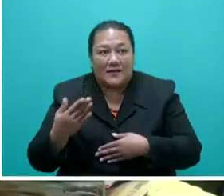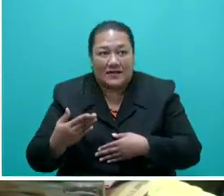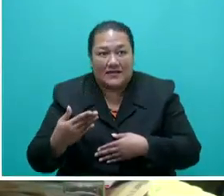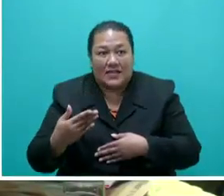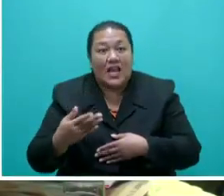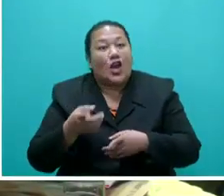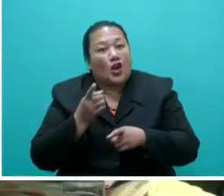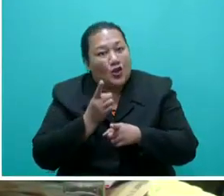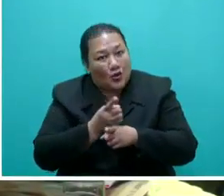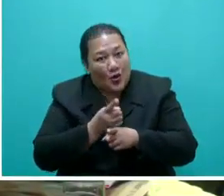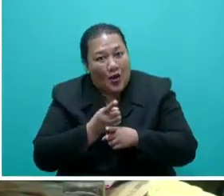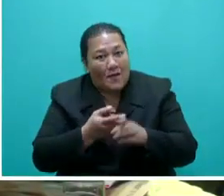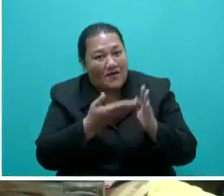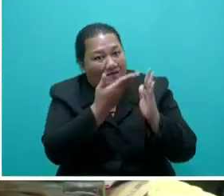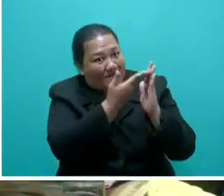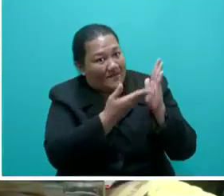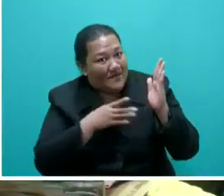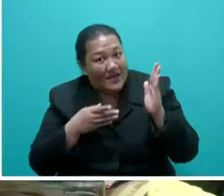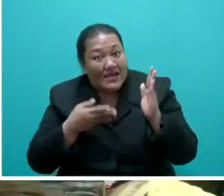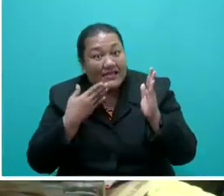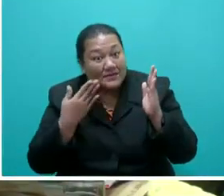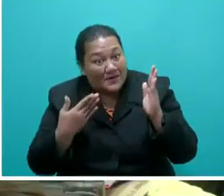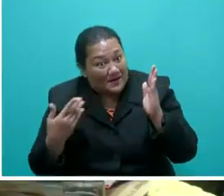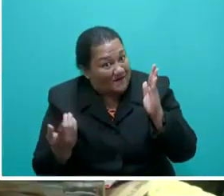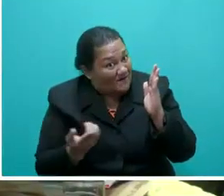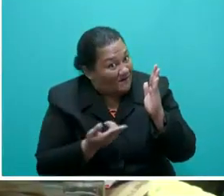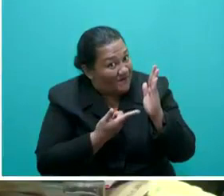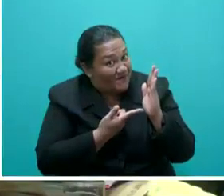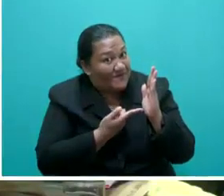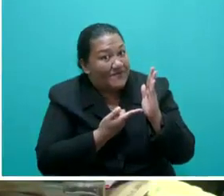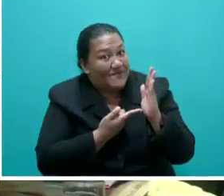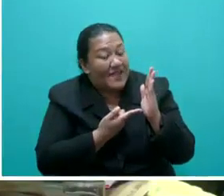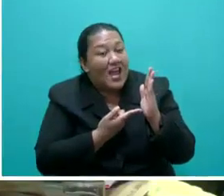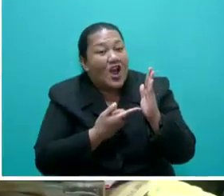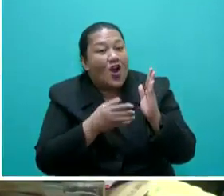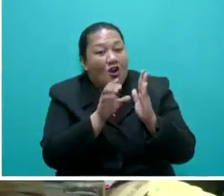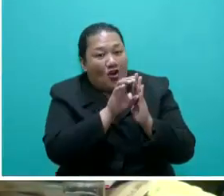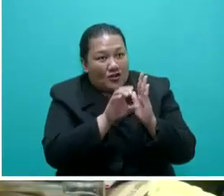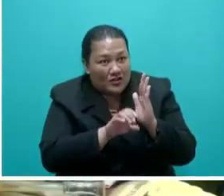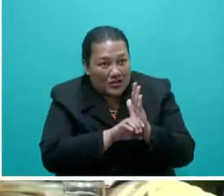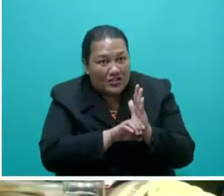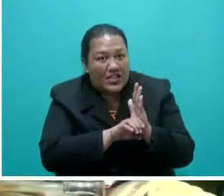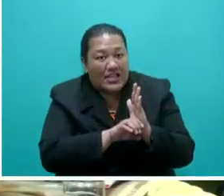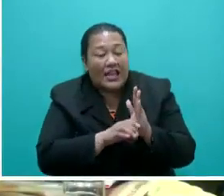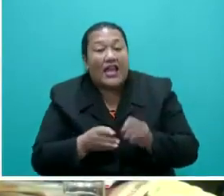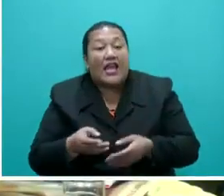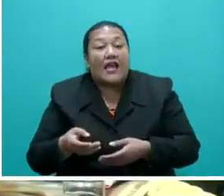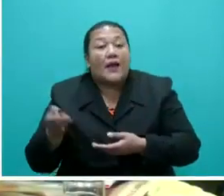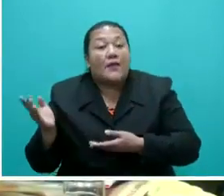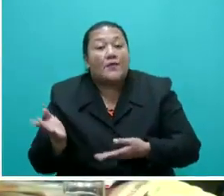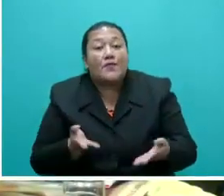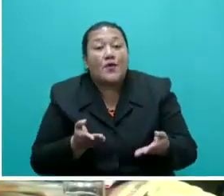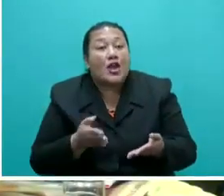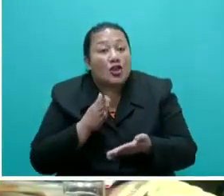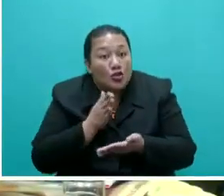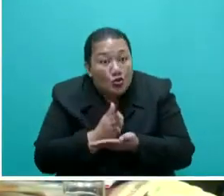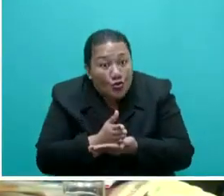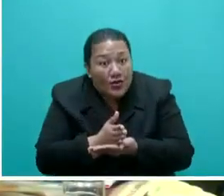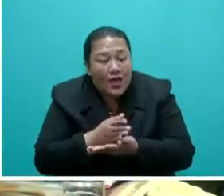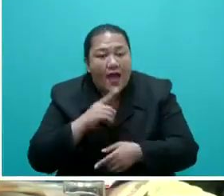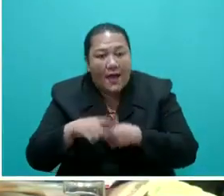nation building. It was also a speech that drove home a few truths to us as members of this august